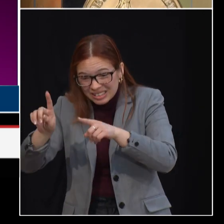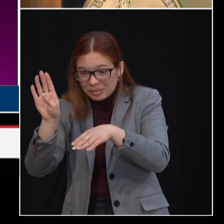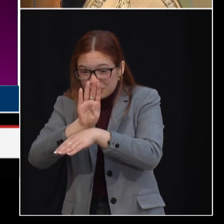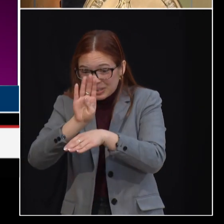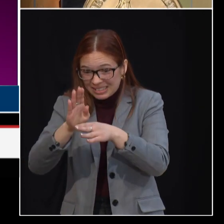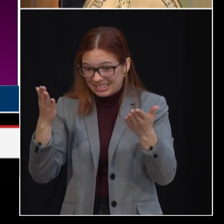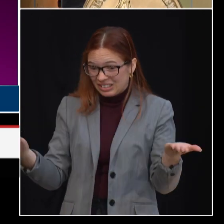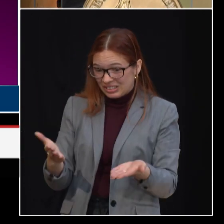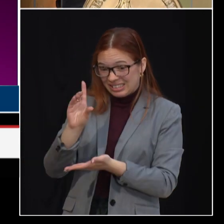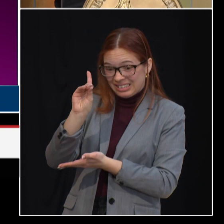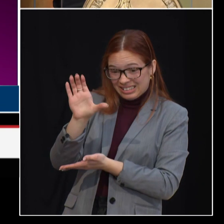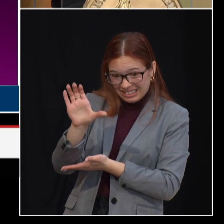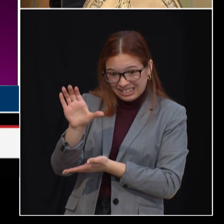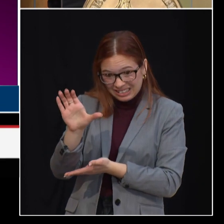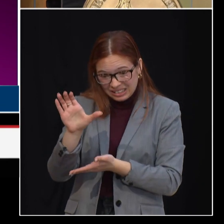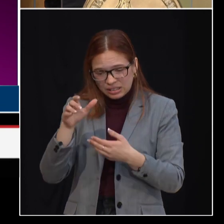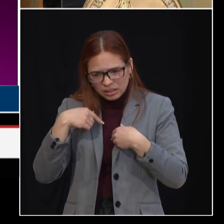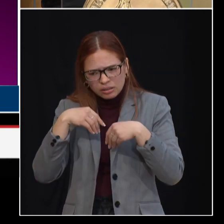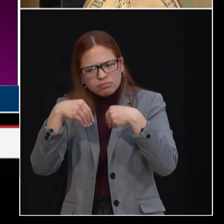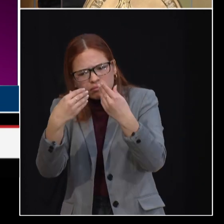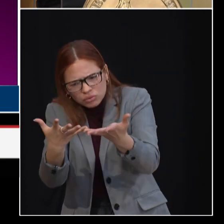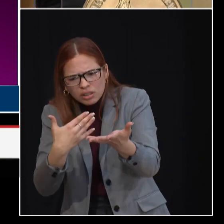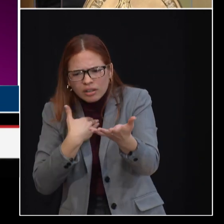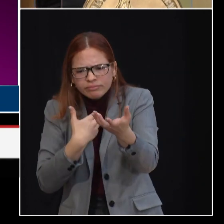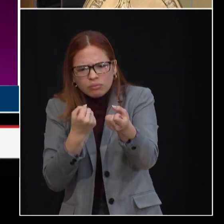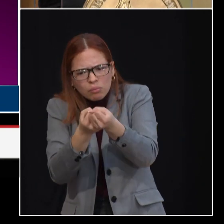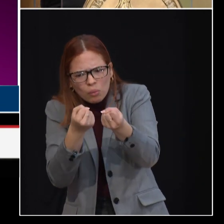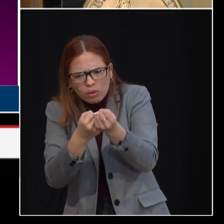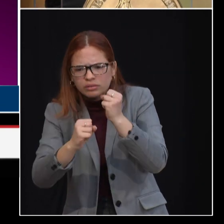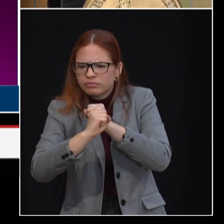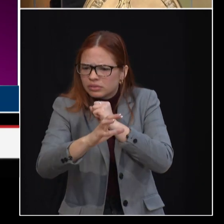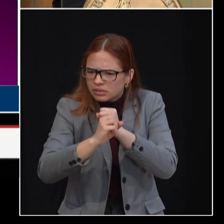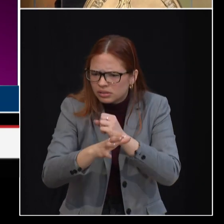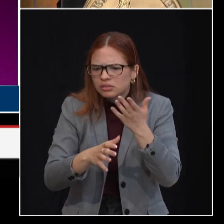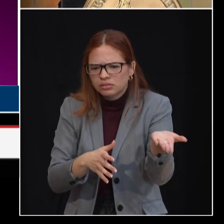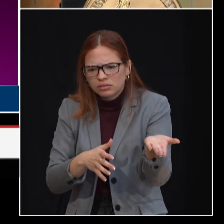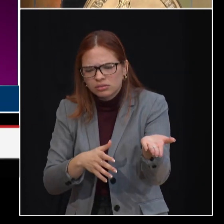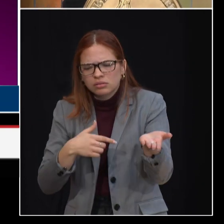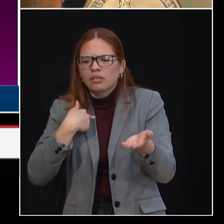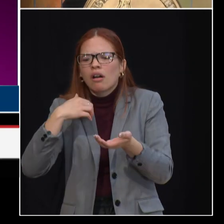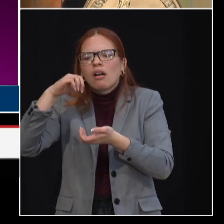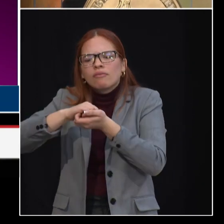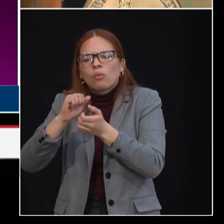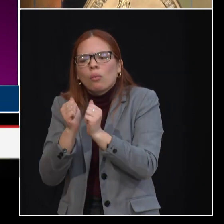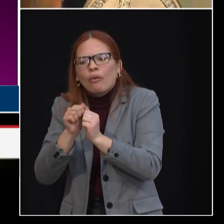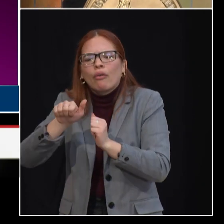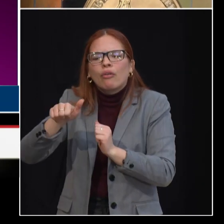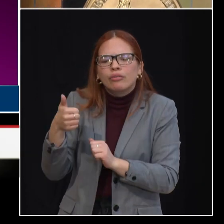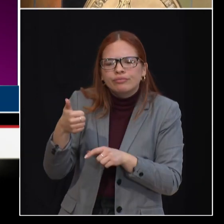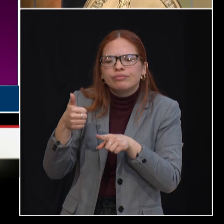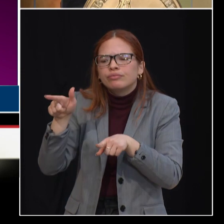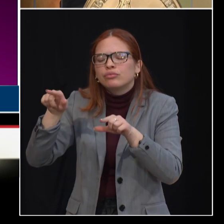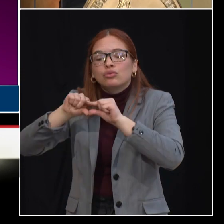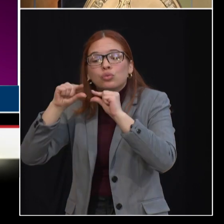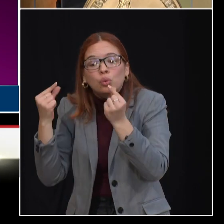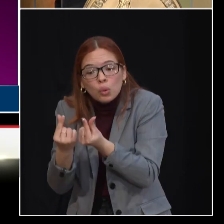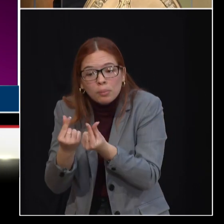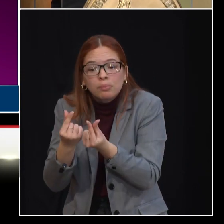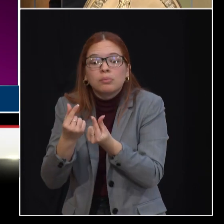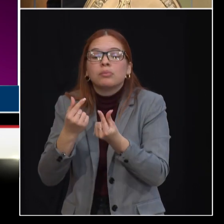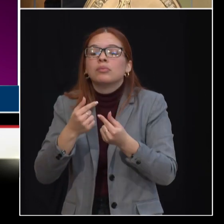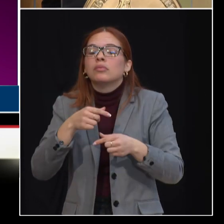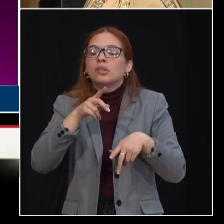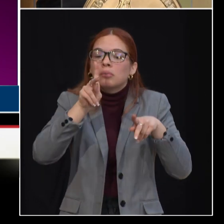and marketing support. As our teams work with clients, groups, and events coming to our area, they connect them to members who